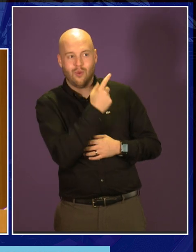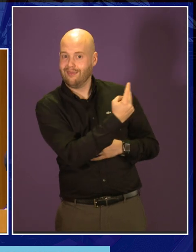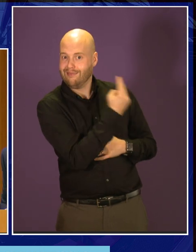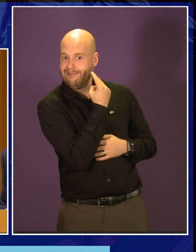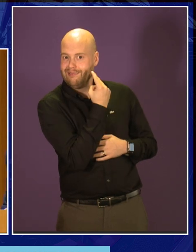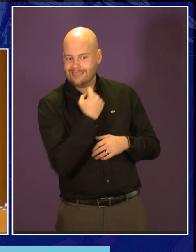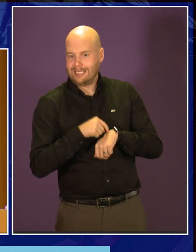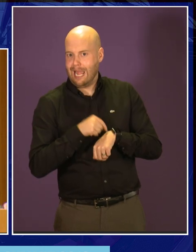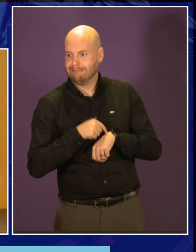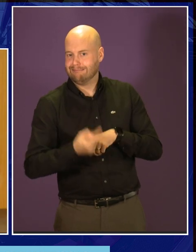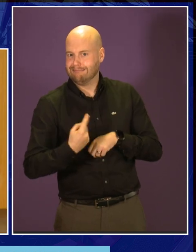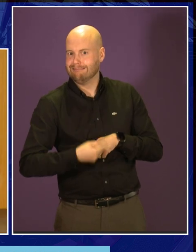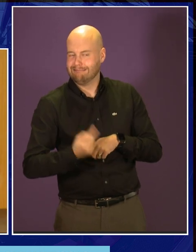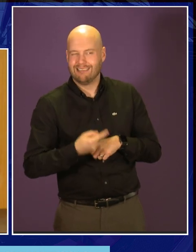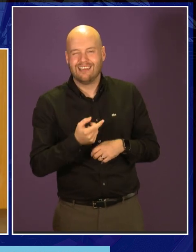I'm right there with you.